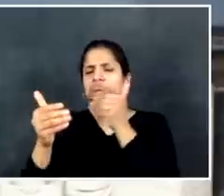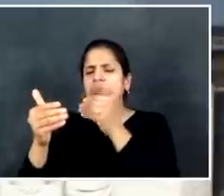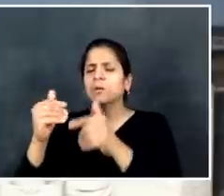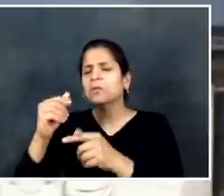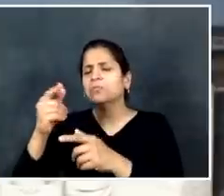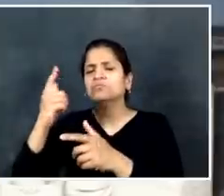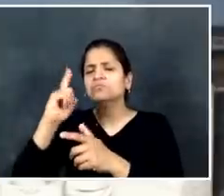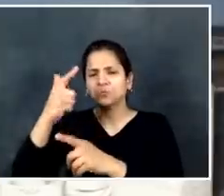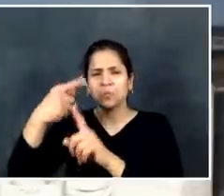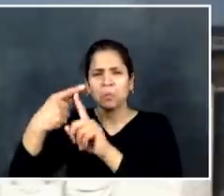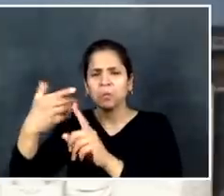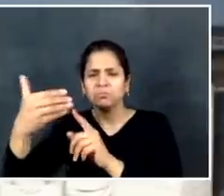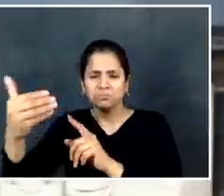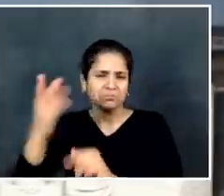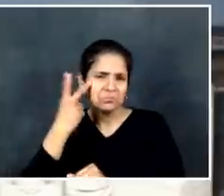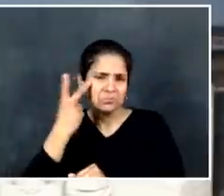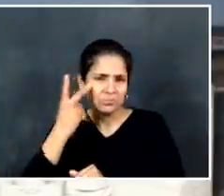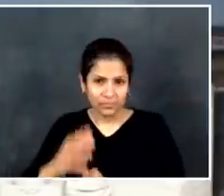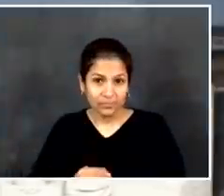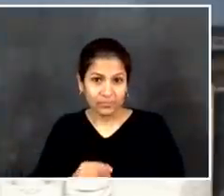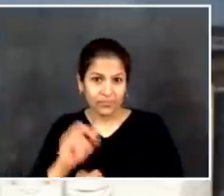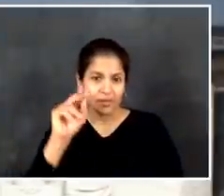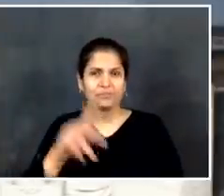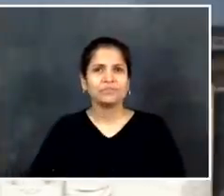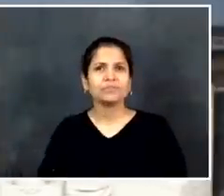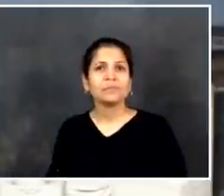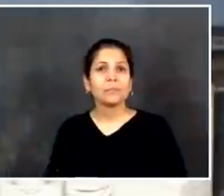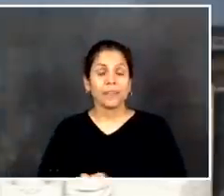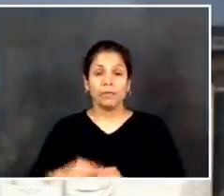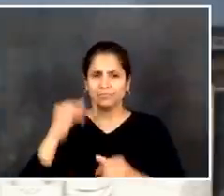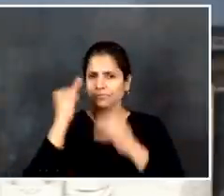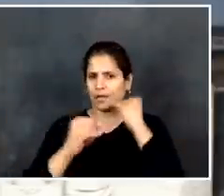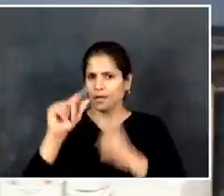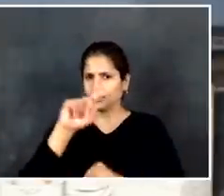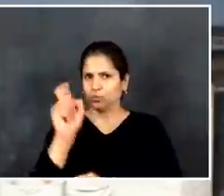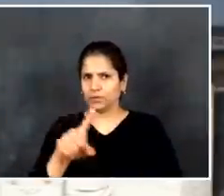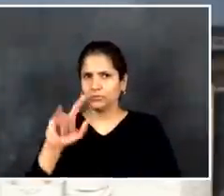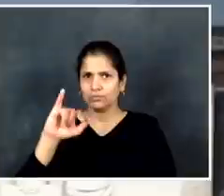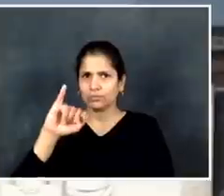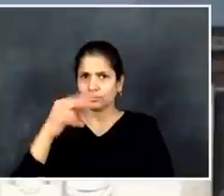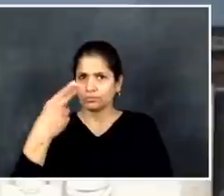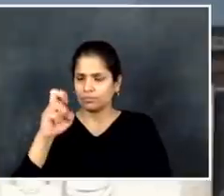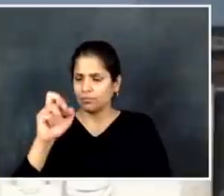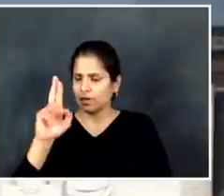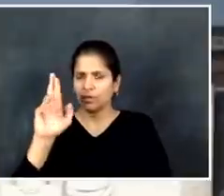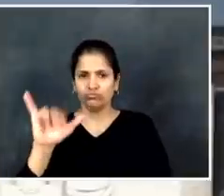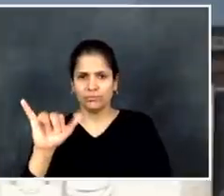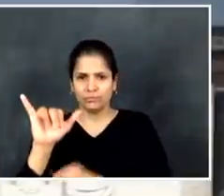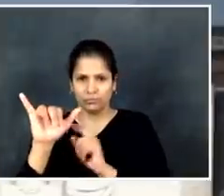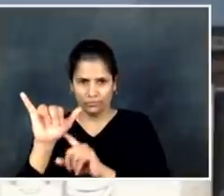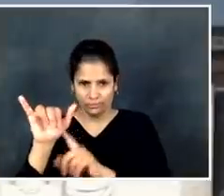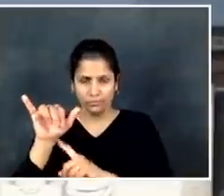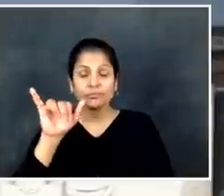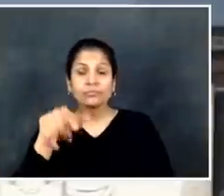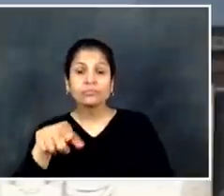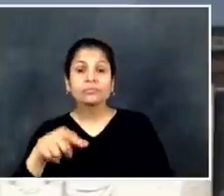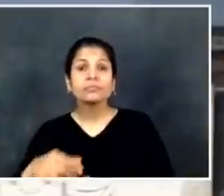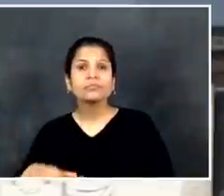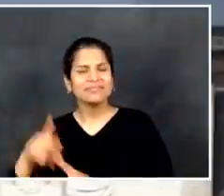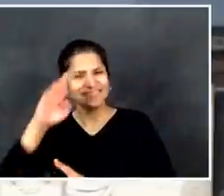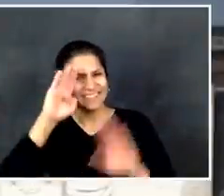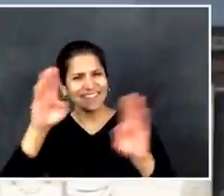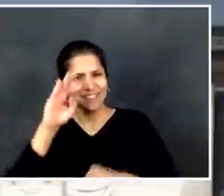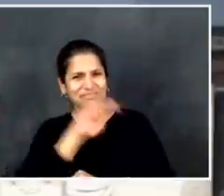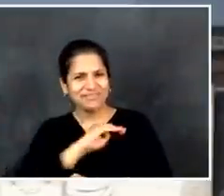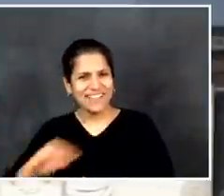Hello, Mr. Mayor. I hope you're doing well. I've got two questions that are related. The first is, how is this